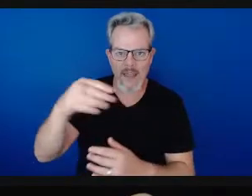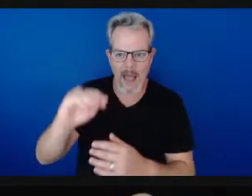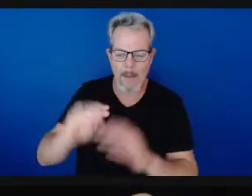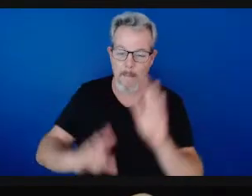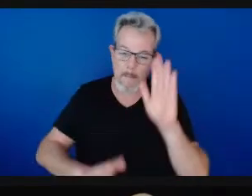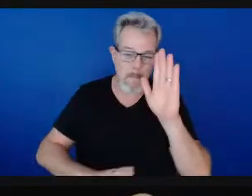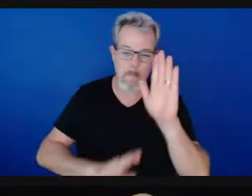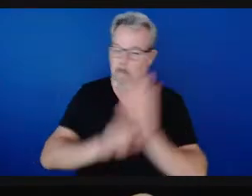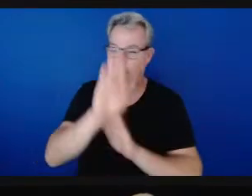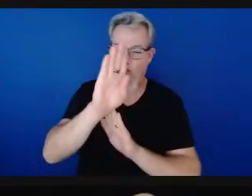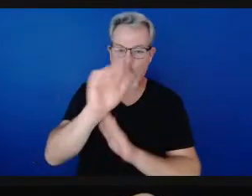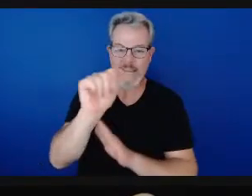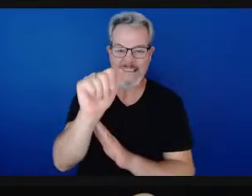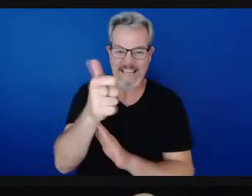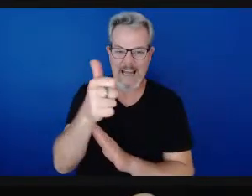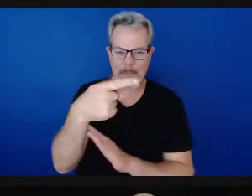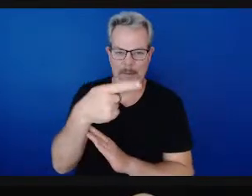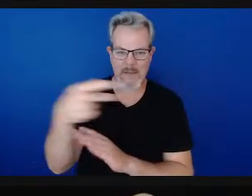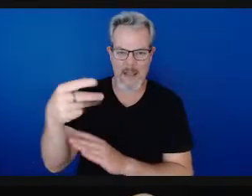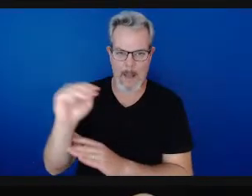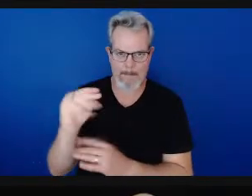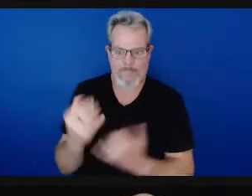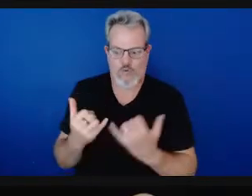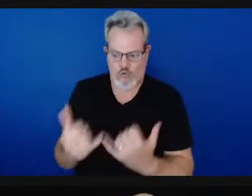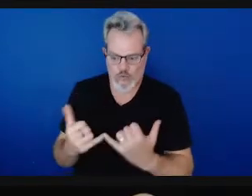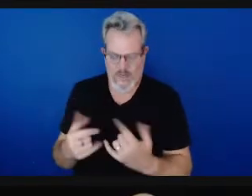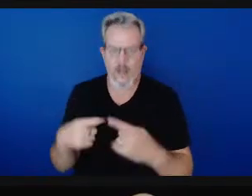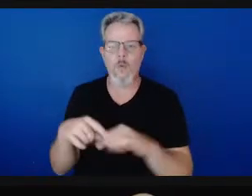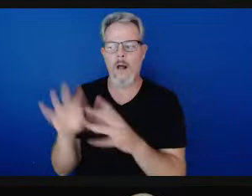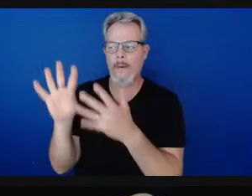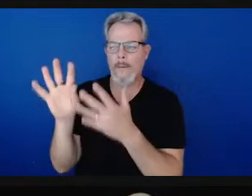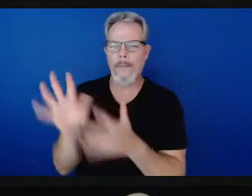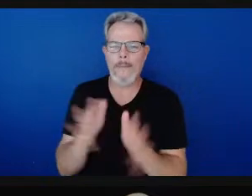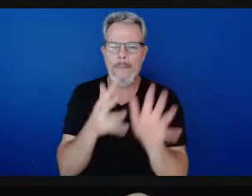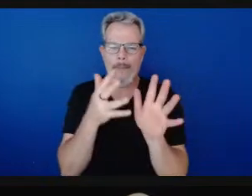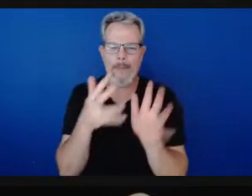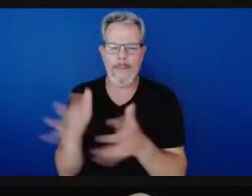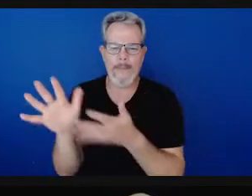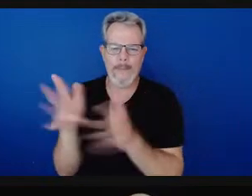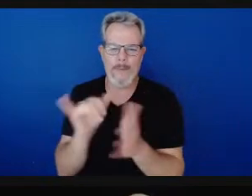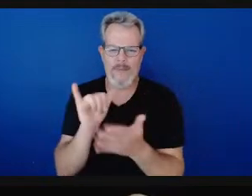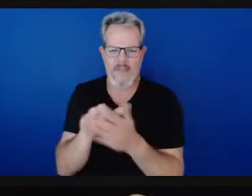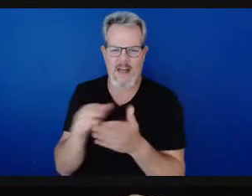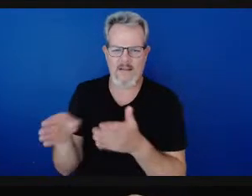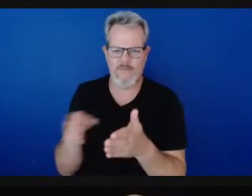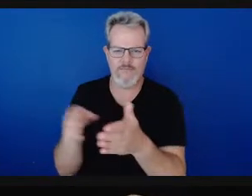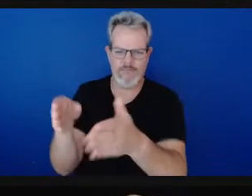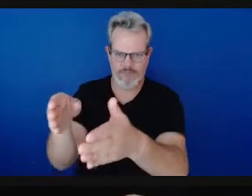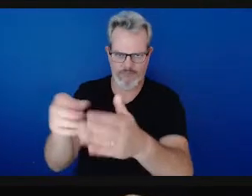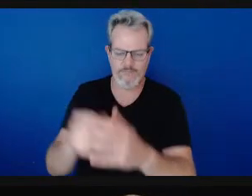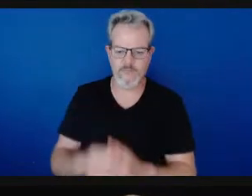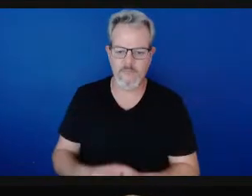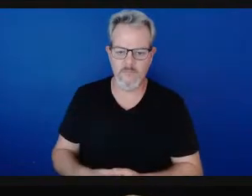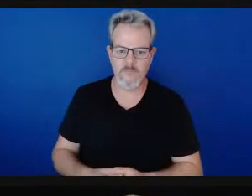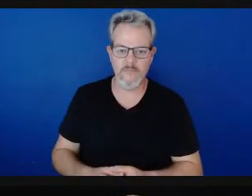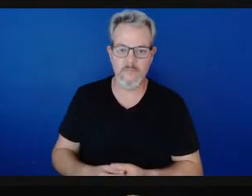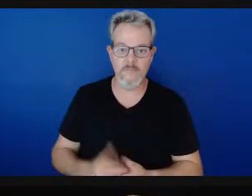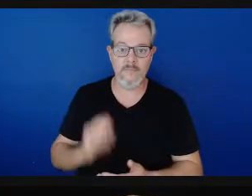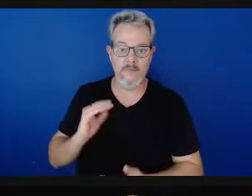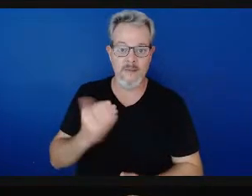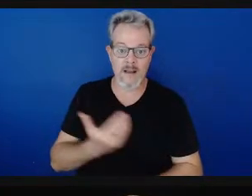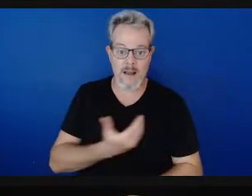ppm just today here as the winds blow in that direction more so. Here's our Cone Peak